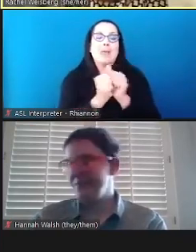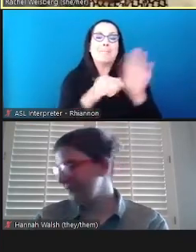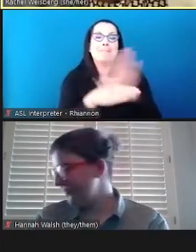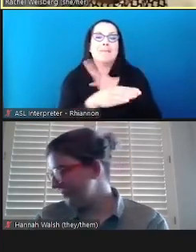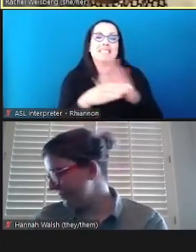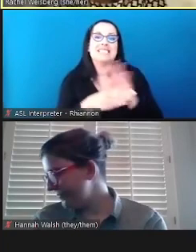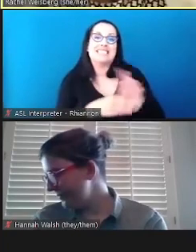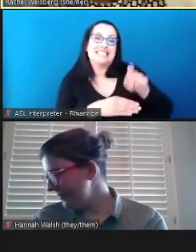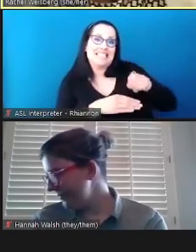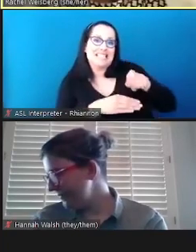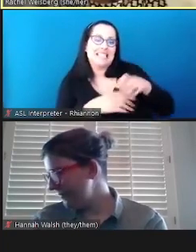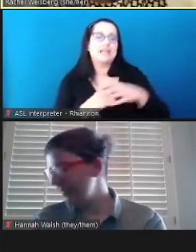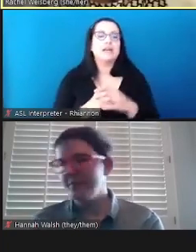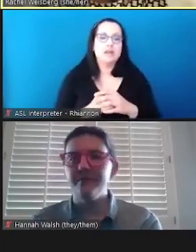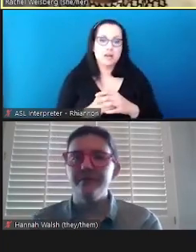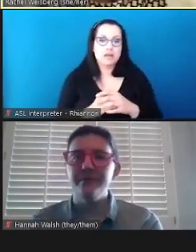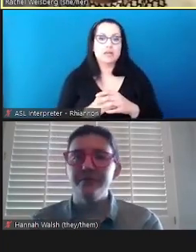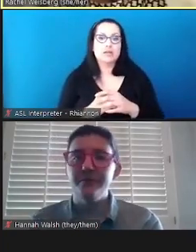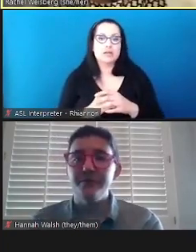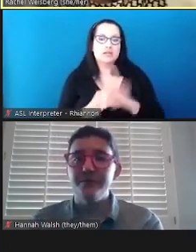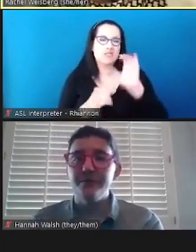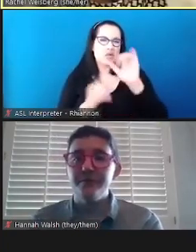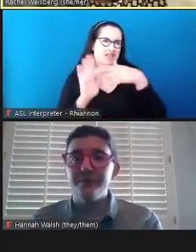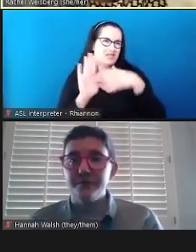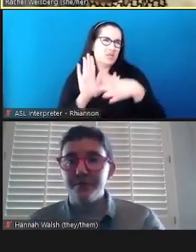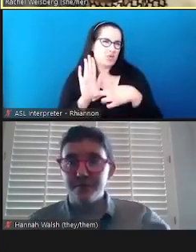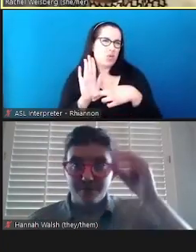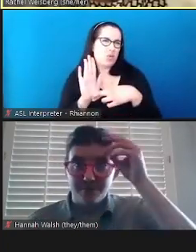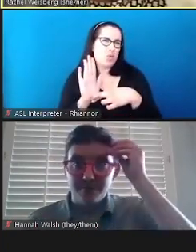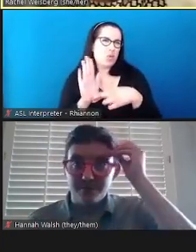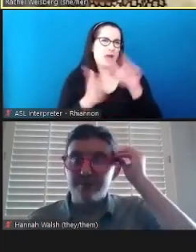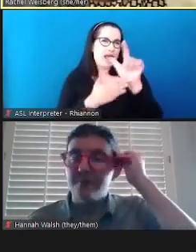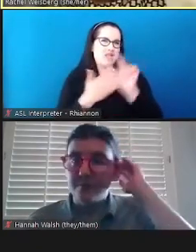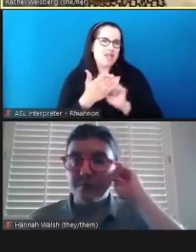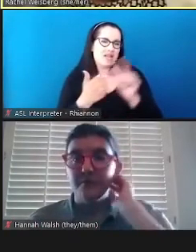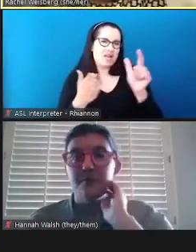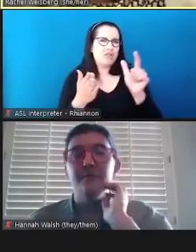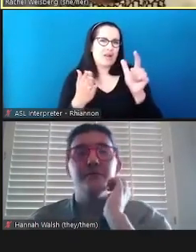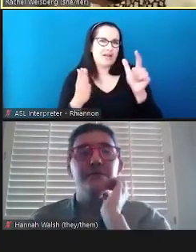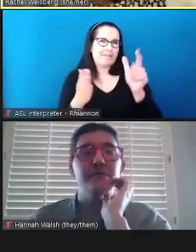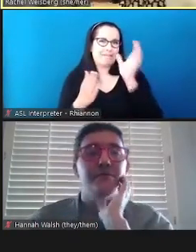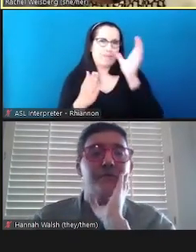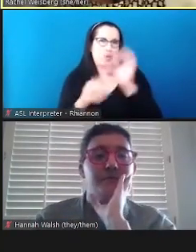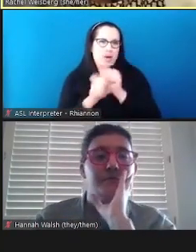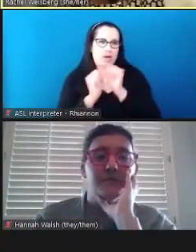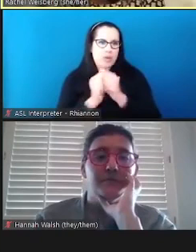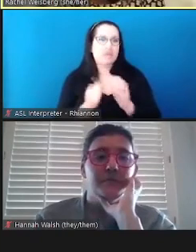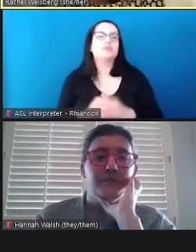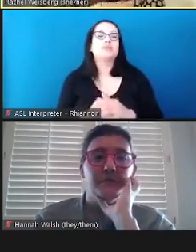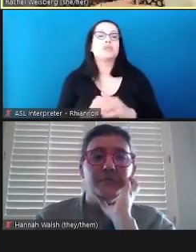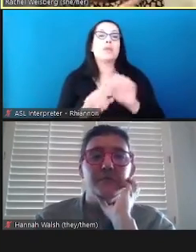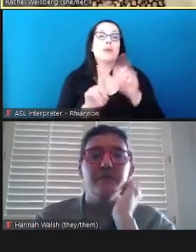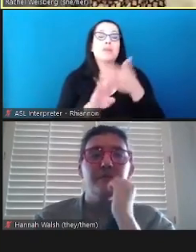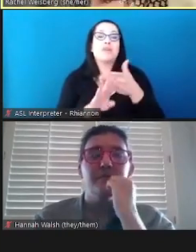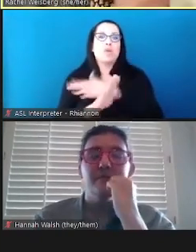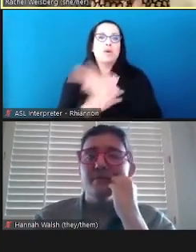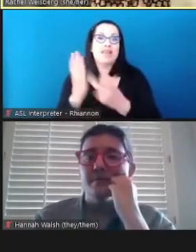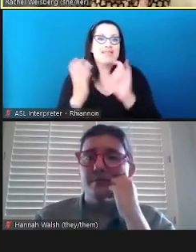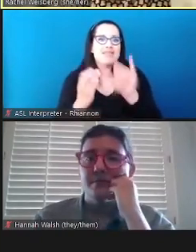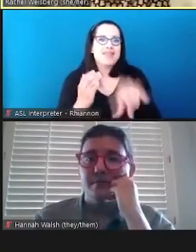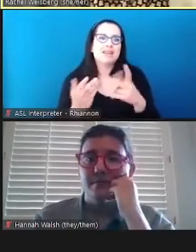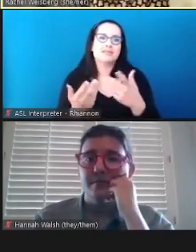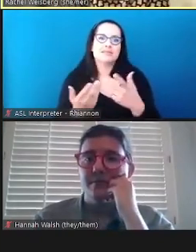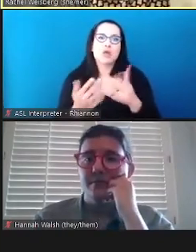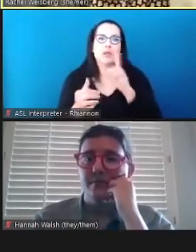basically we need to, that's the rule that in the legal framework we're working with. But before we even get there, kind of a